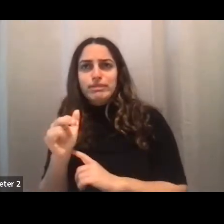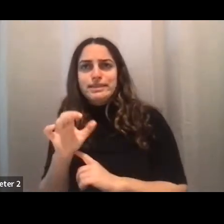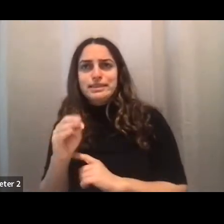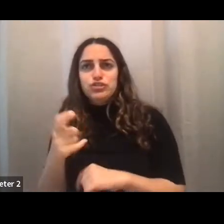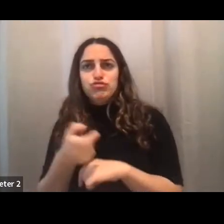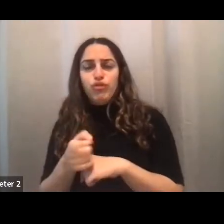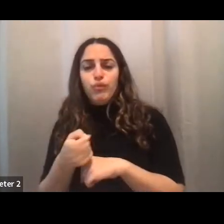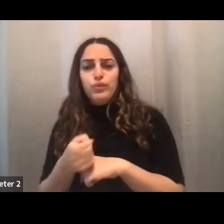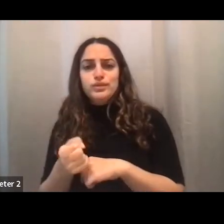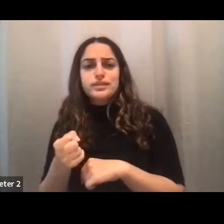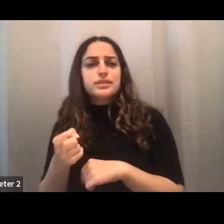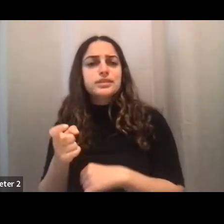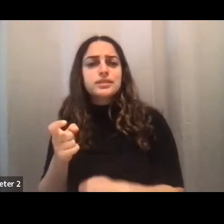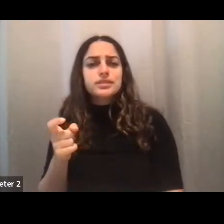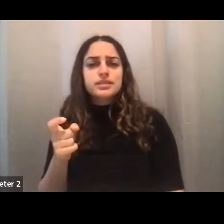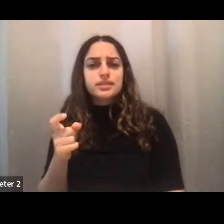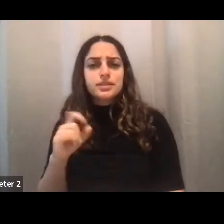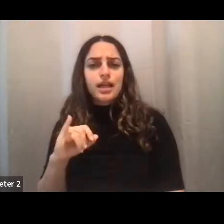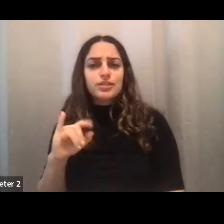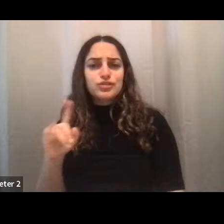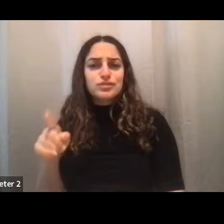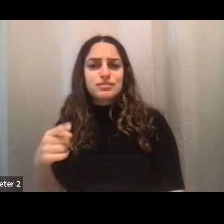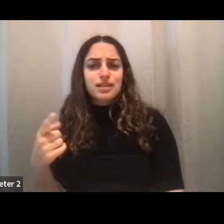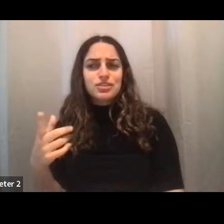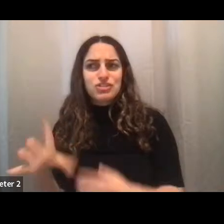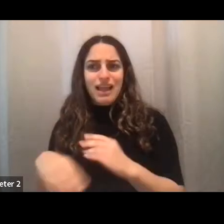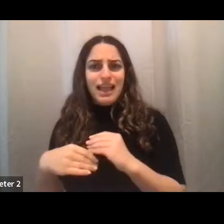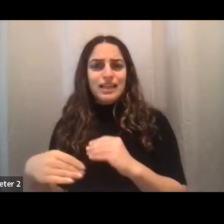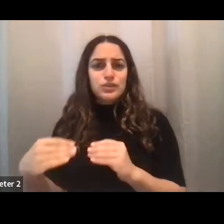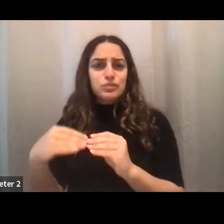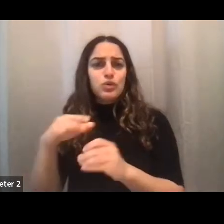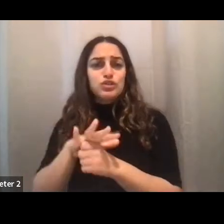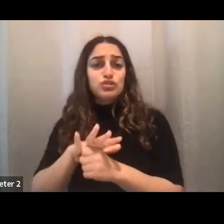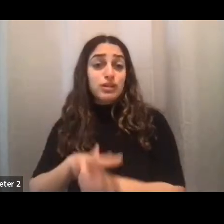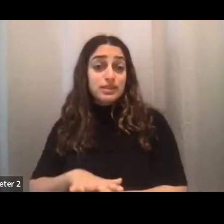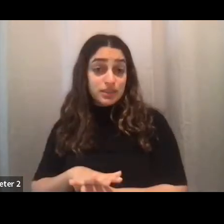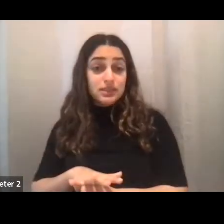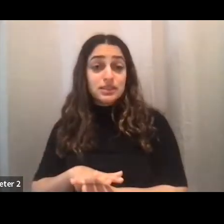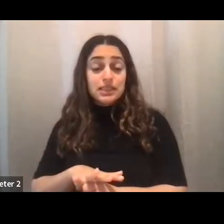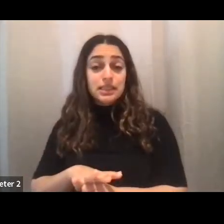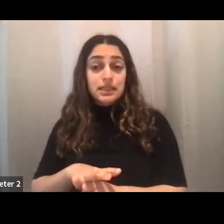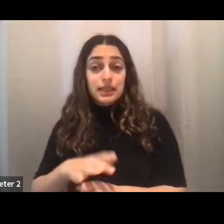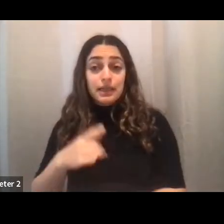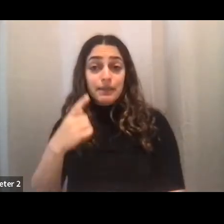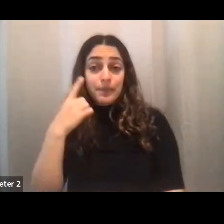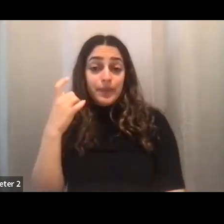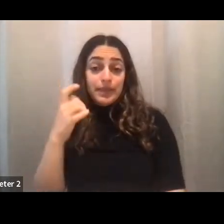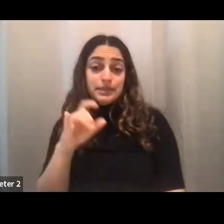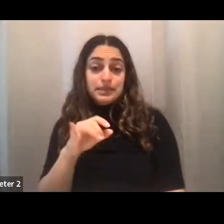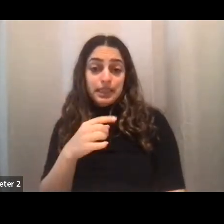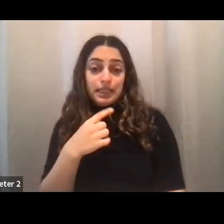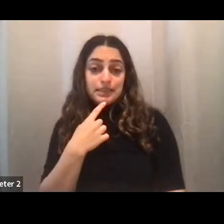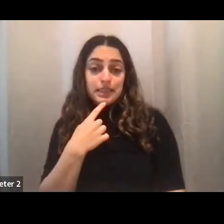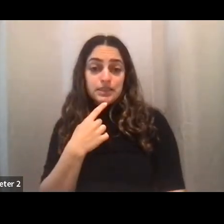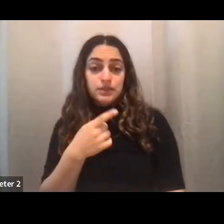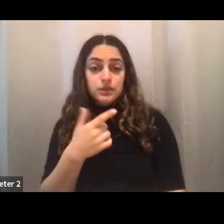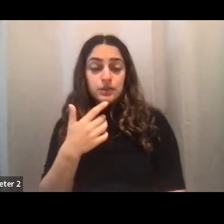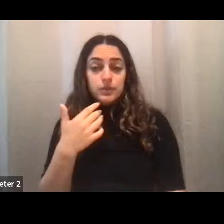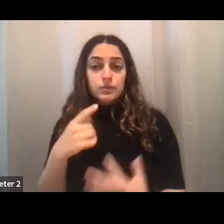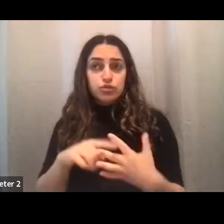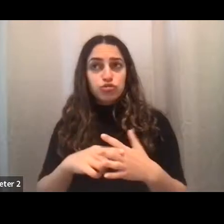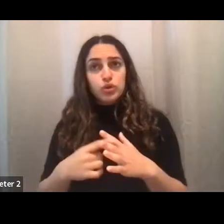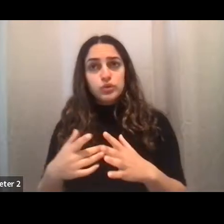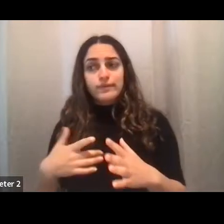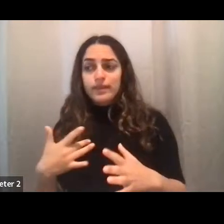that's unknown to the extra stress because you know i'm saying like i said you start to accept them as